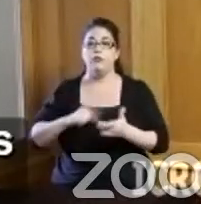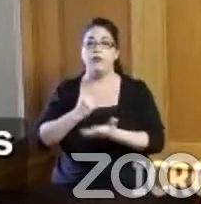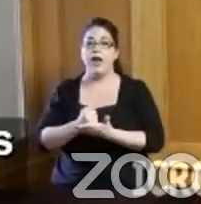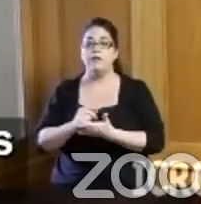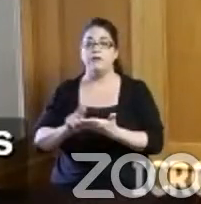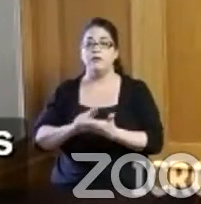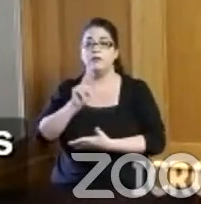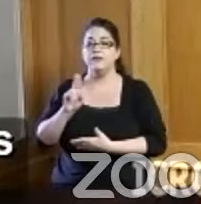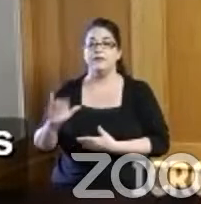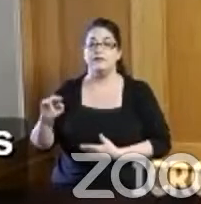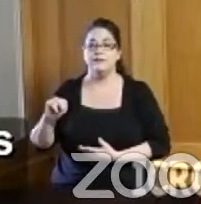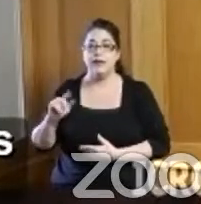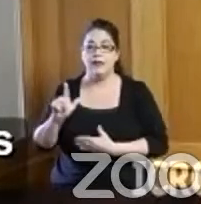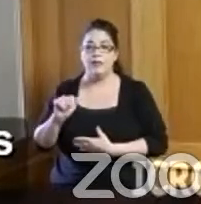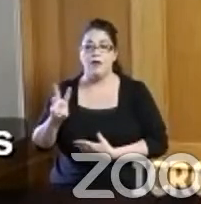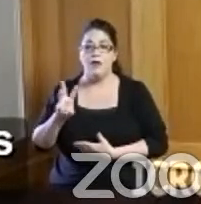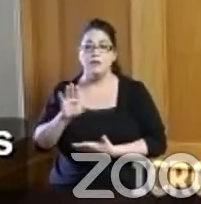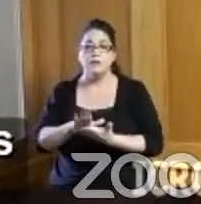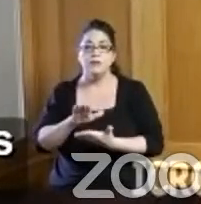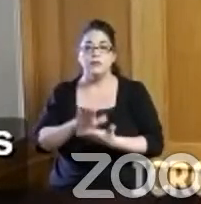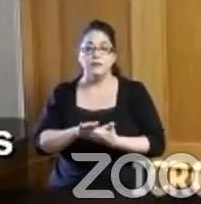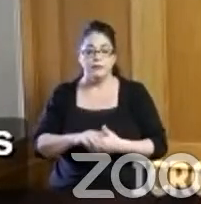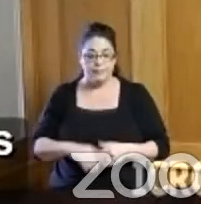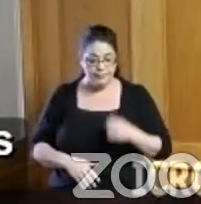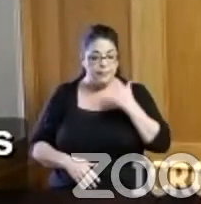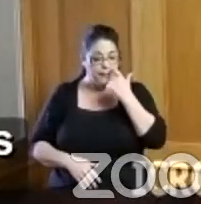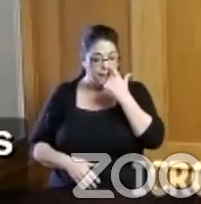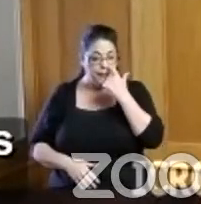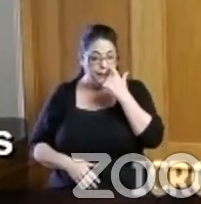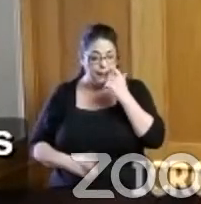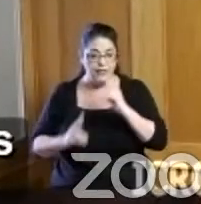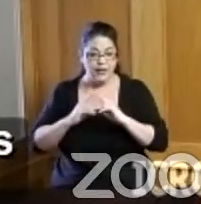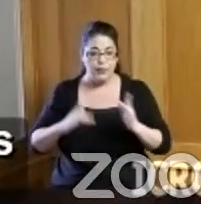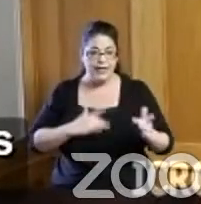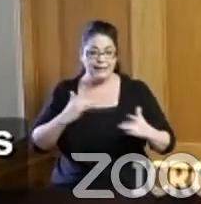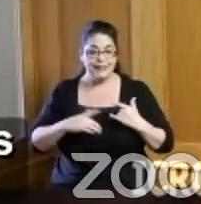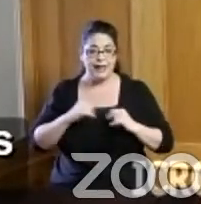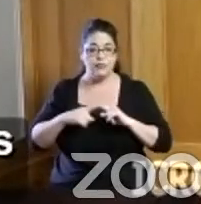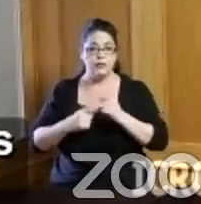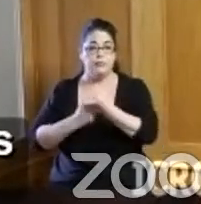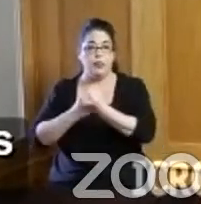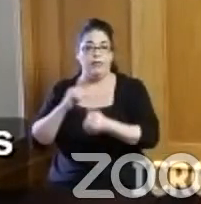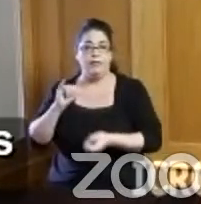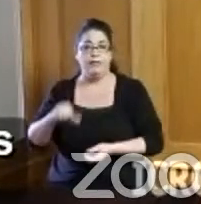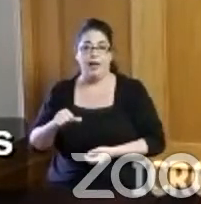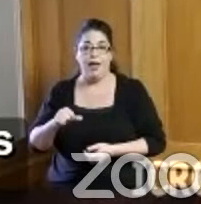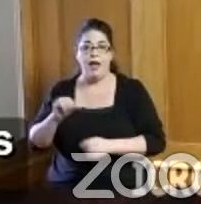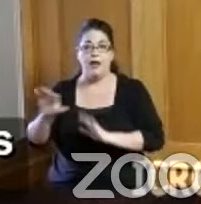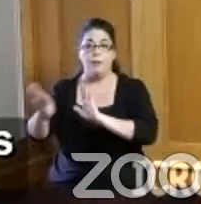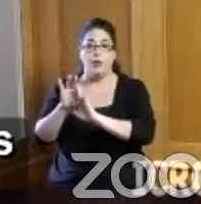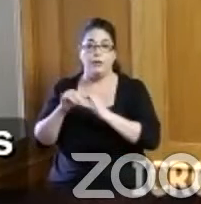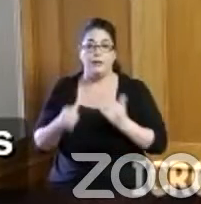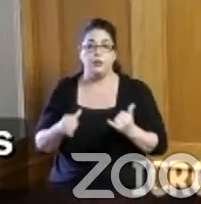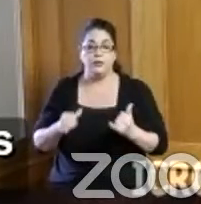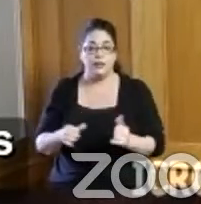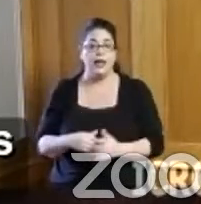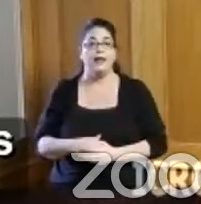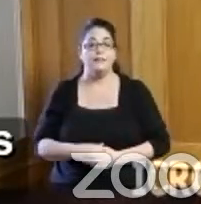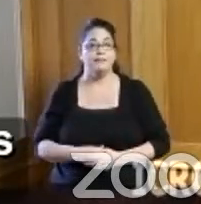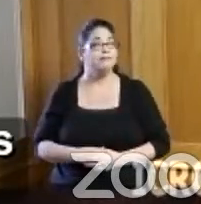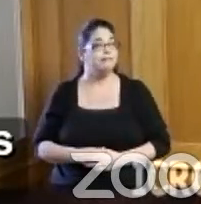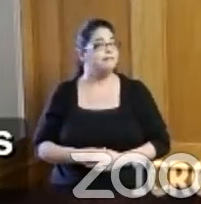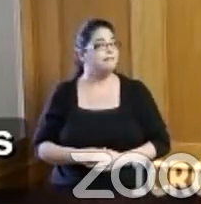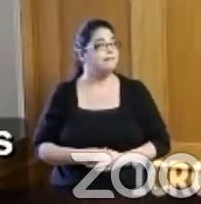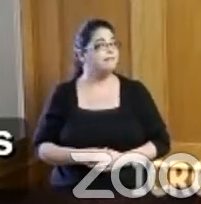of Cincinnati Law School. So I'm very excited to support this appointment today. And I think it